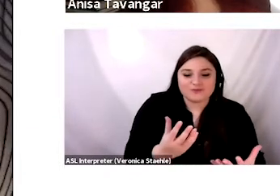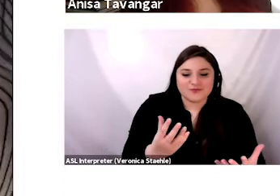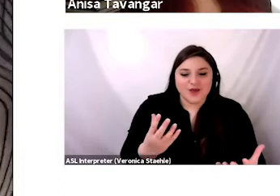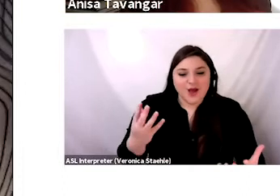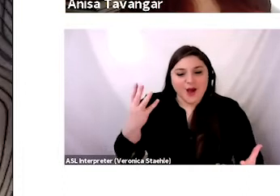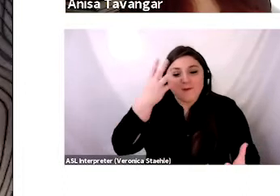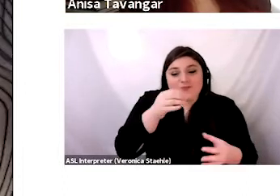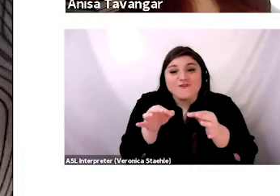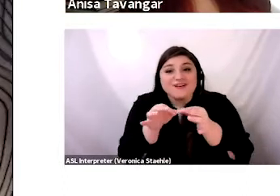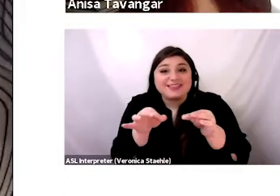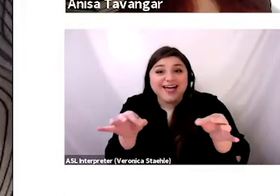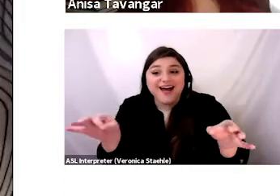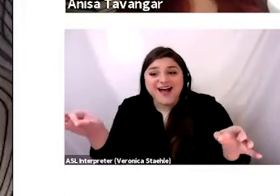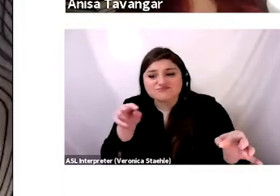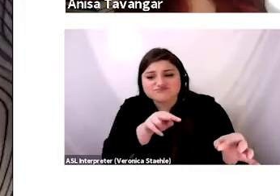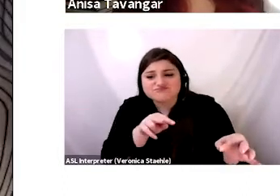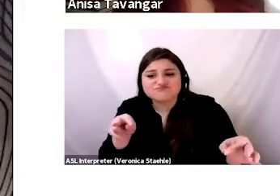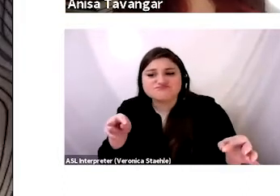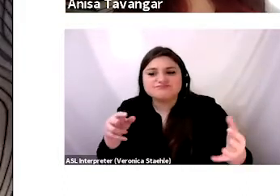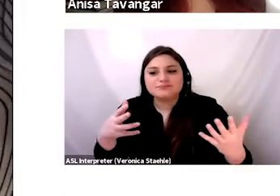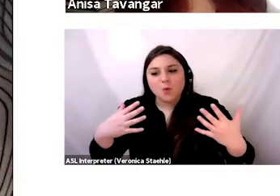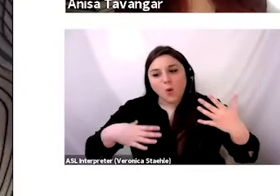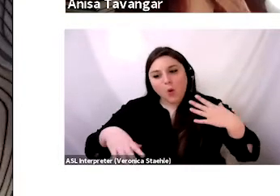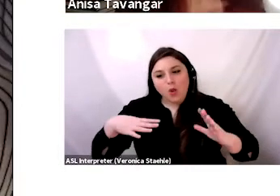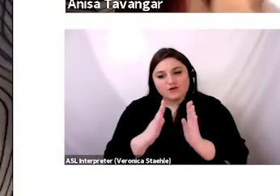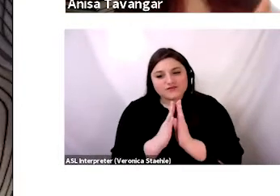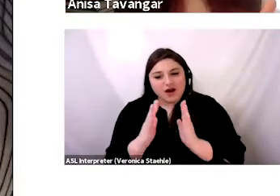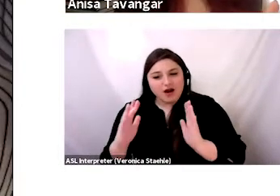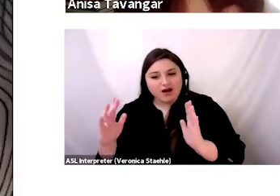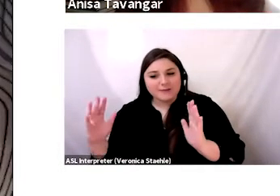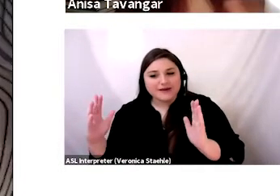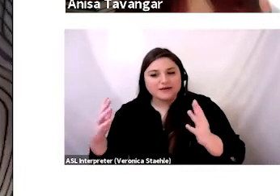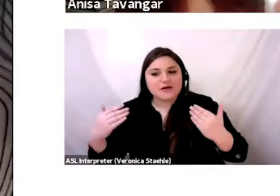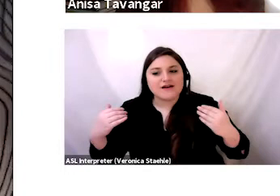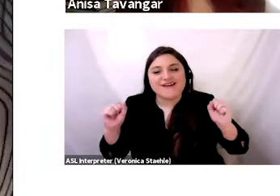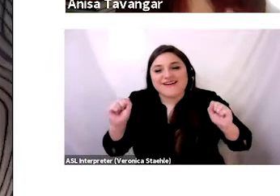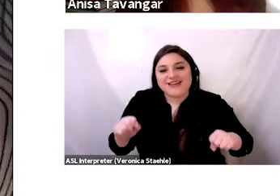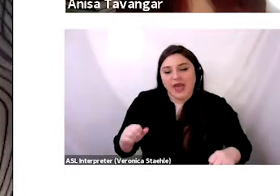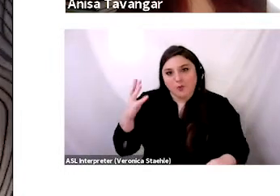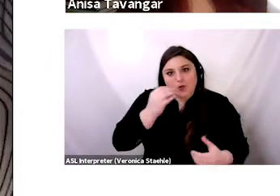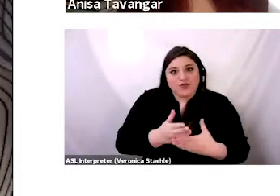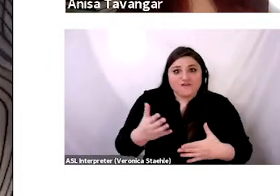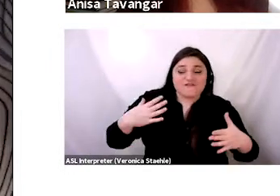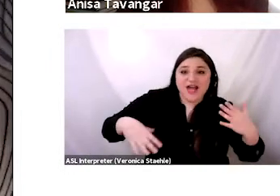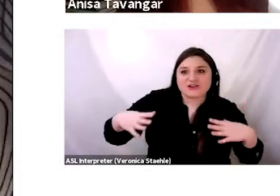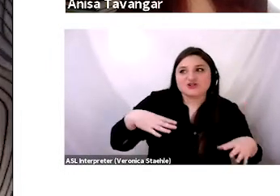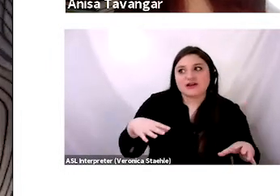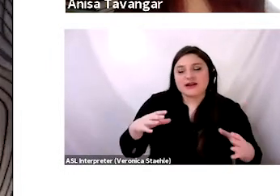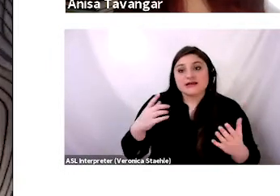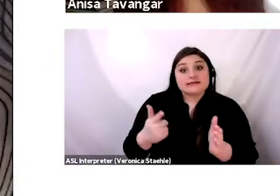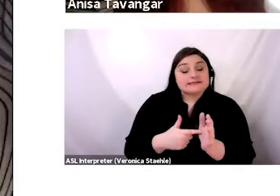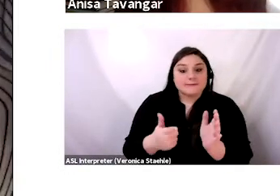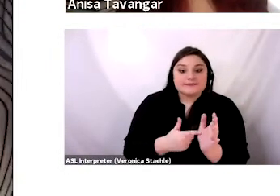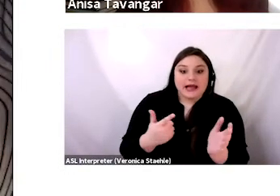a pleasing garment. And how when we pivot ourselves towards beauty, we create,